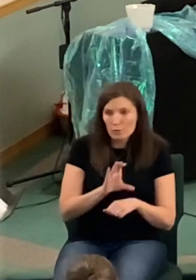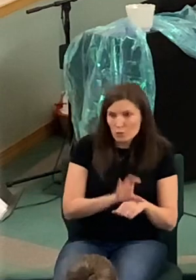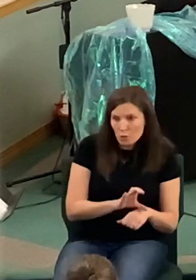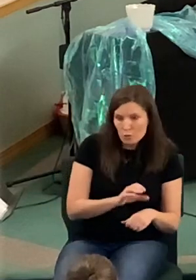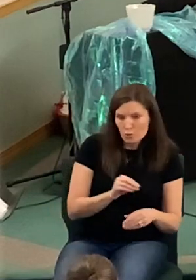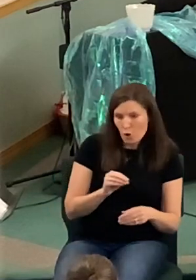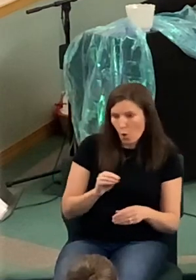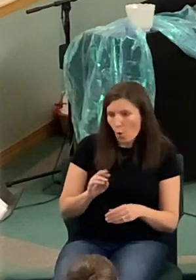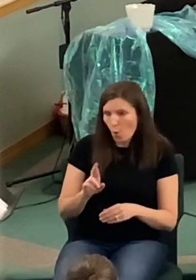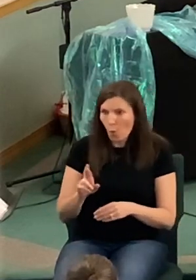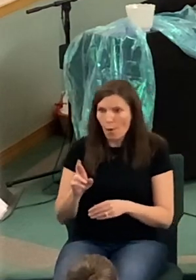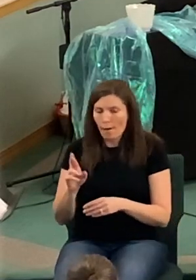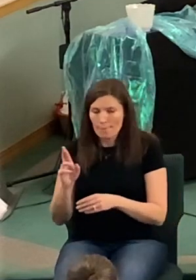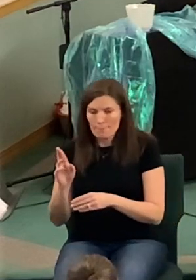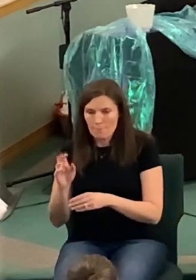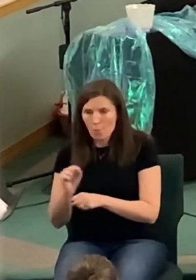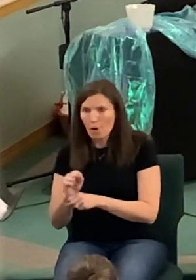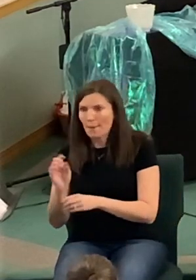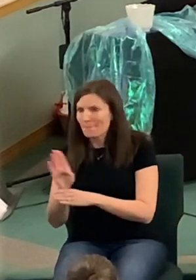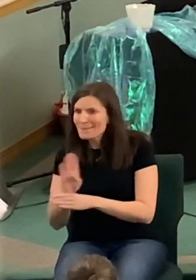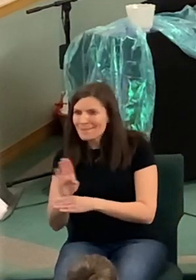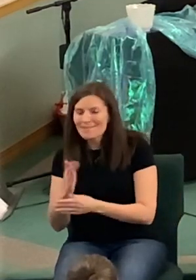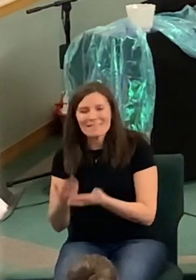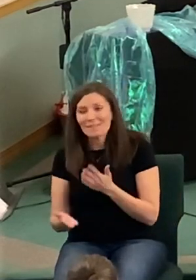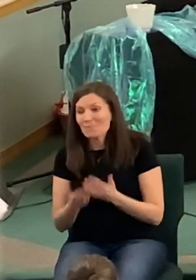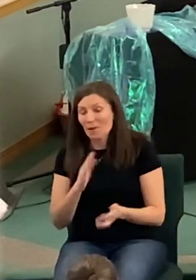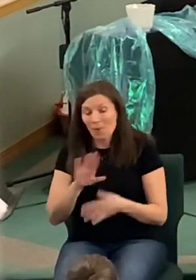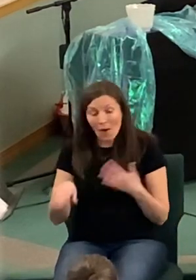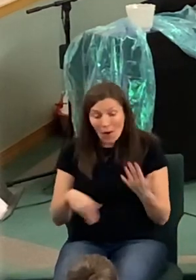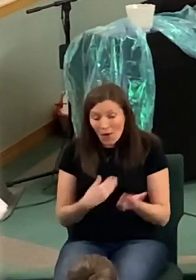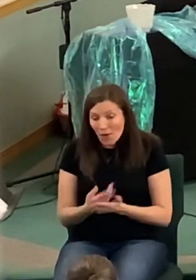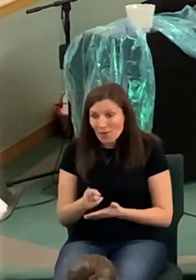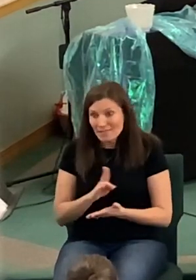business setting. All work is sacred and important.